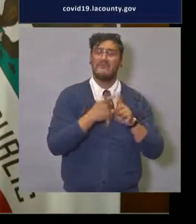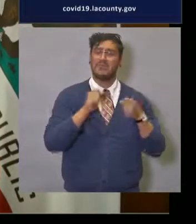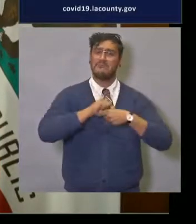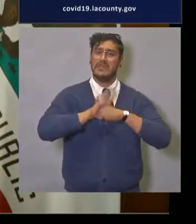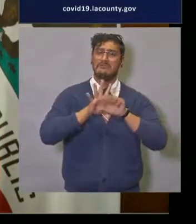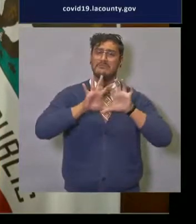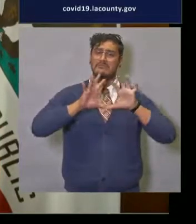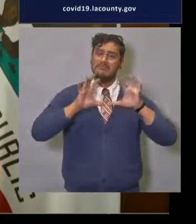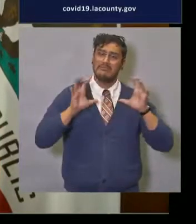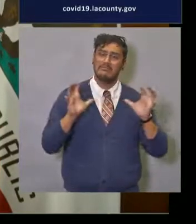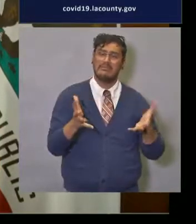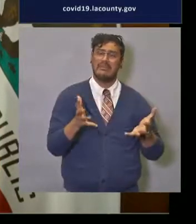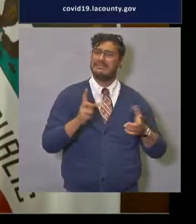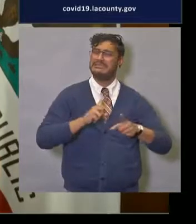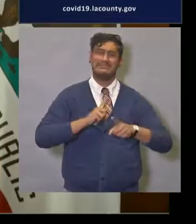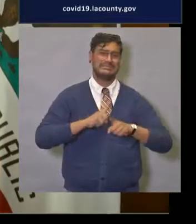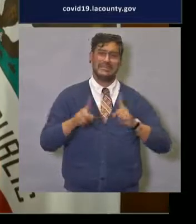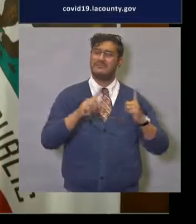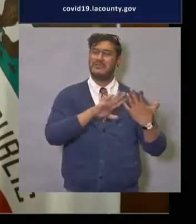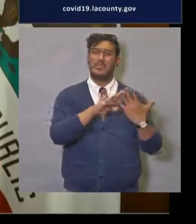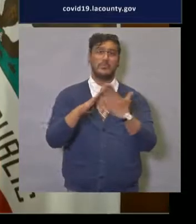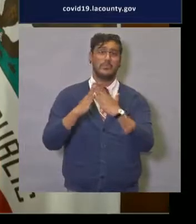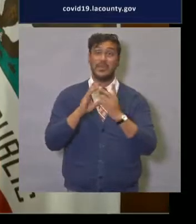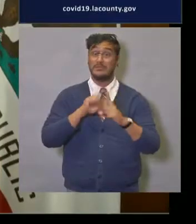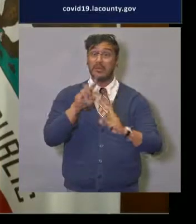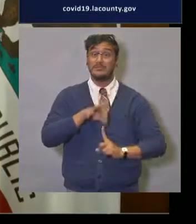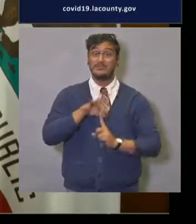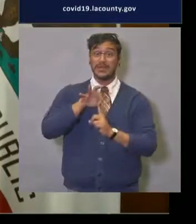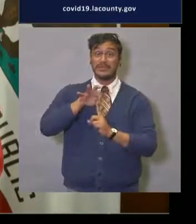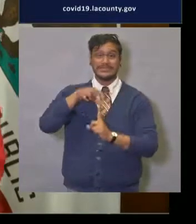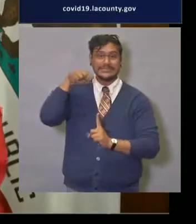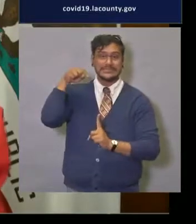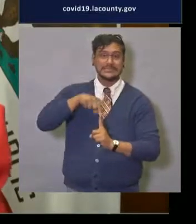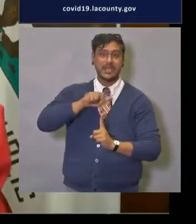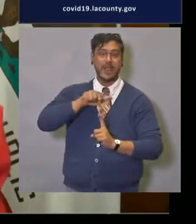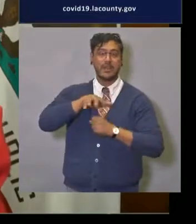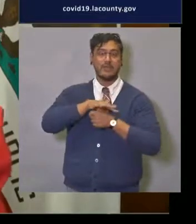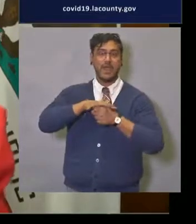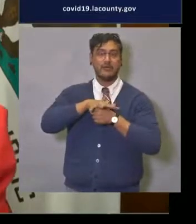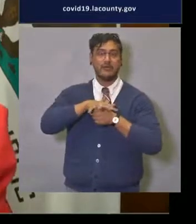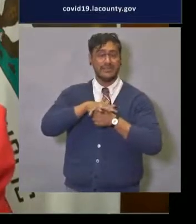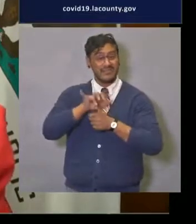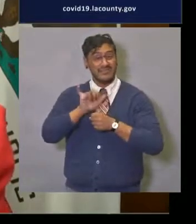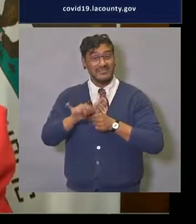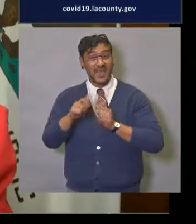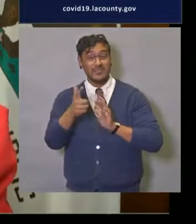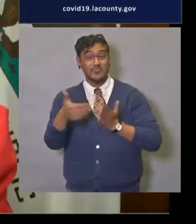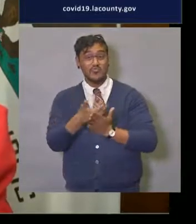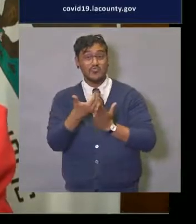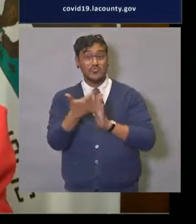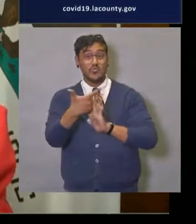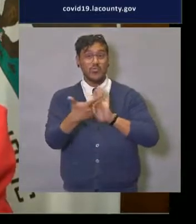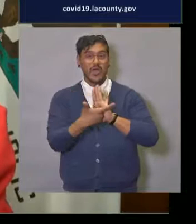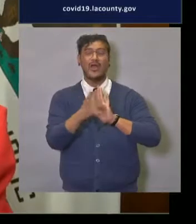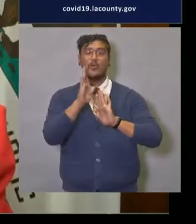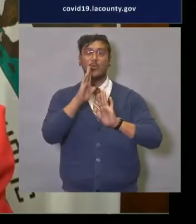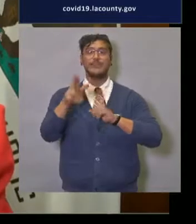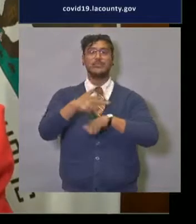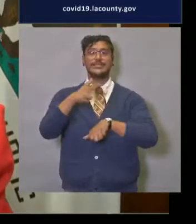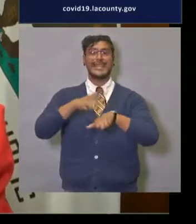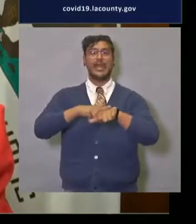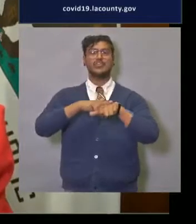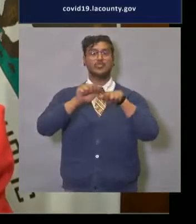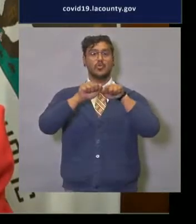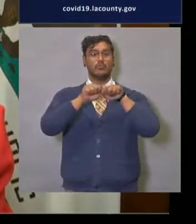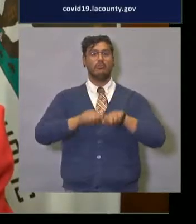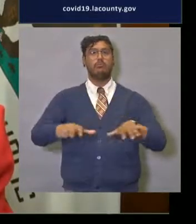this country, but more particularly here in LA County. This critical legislation will launch a national initiative